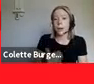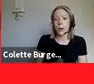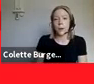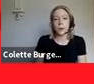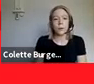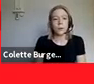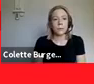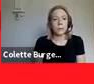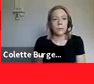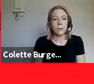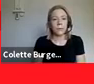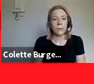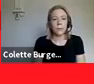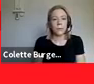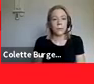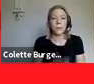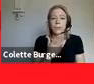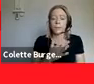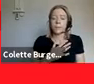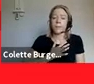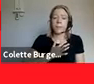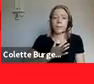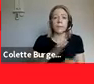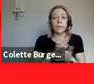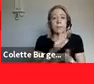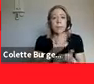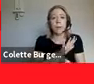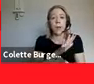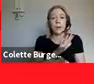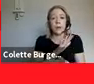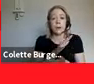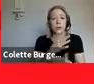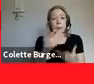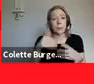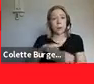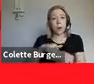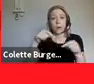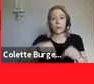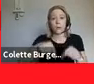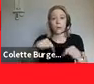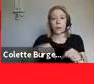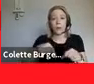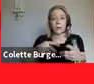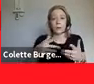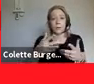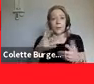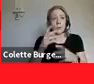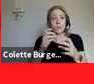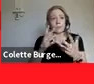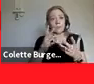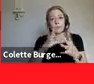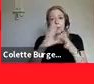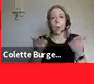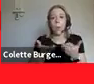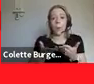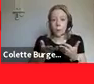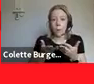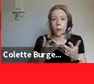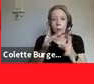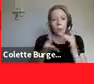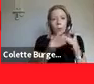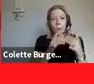it is a huge honor and a pleasure to be part of this truly global webinar. My presentation will